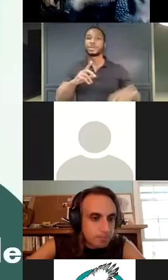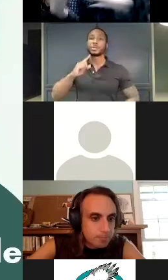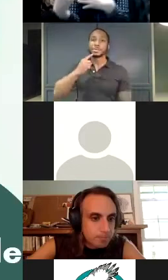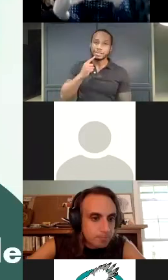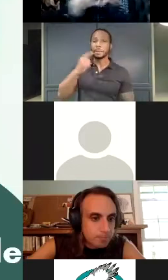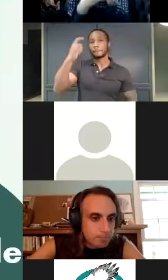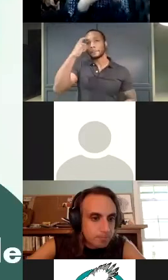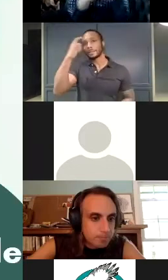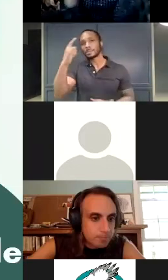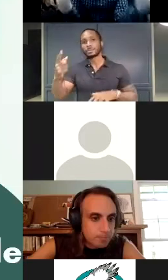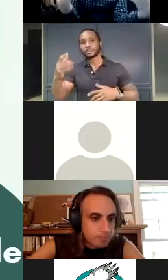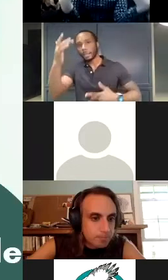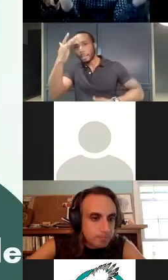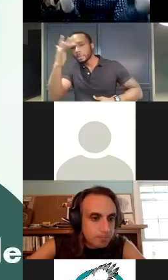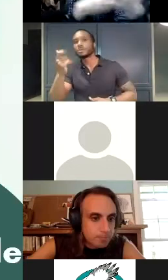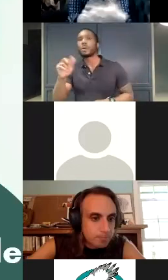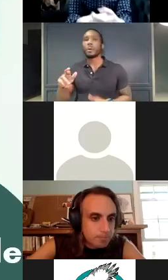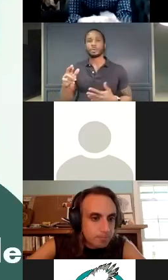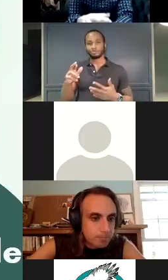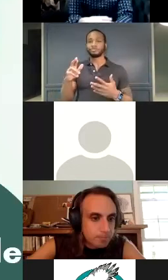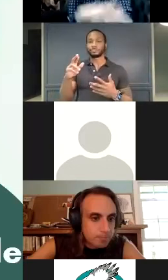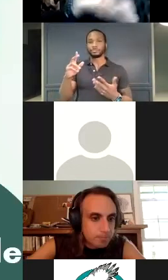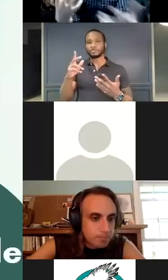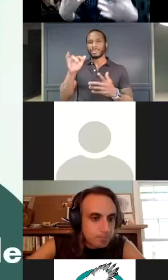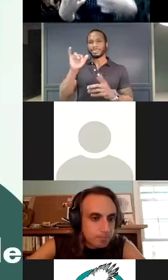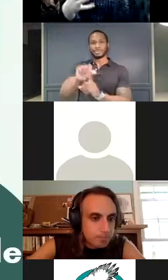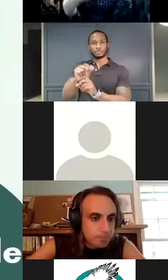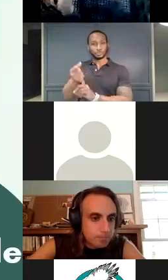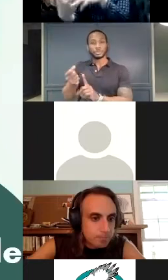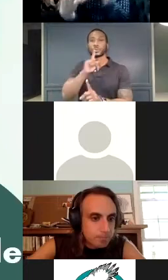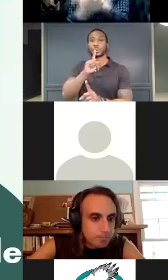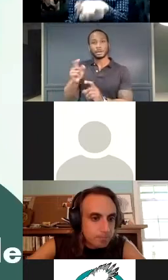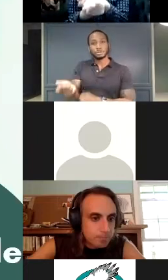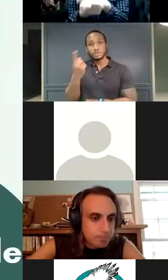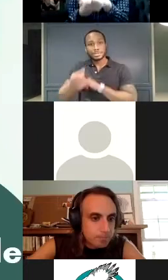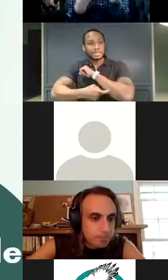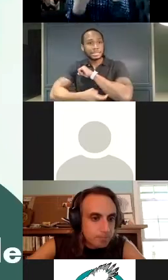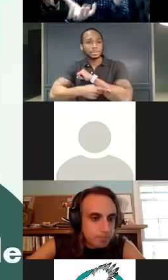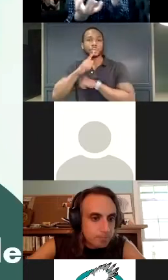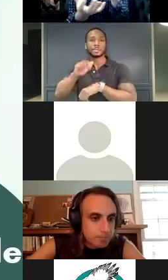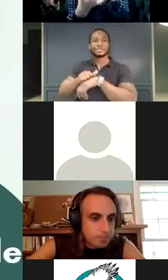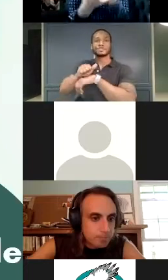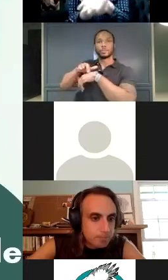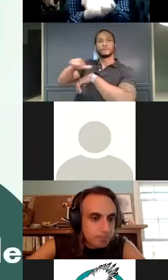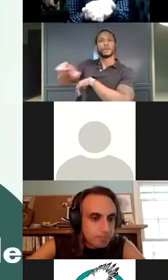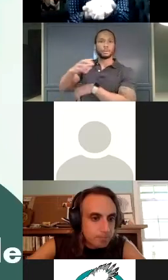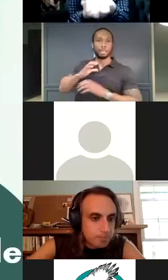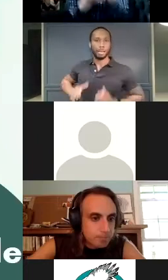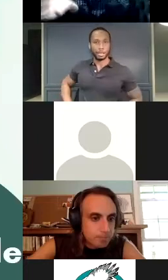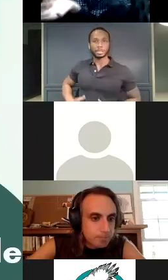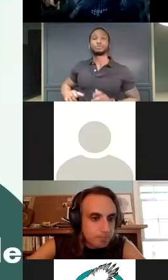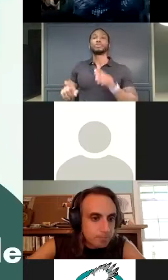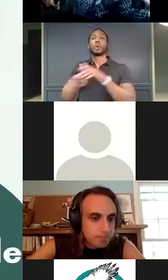and maybe altered states. And I think there's a really understandable temptation to outsource clients who are presenting with these